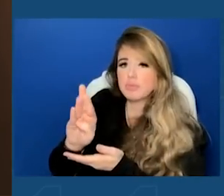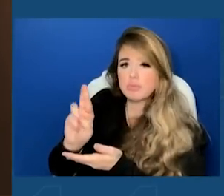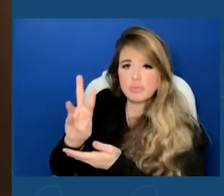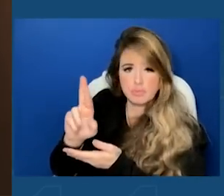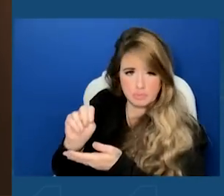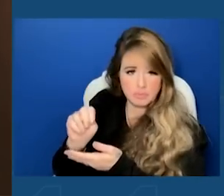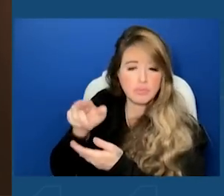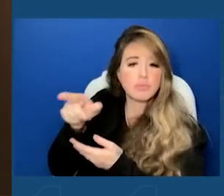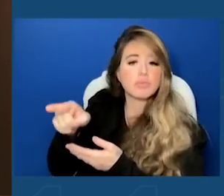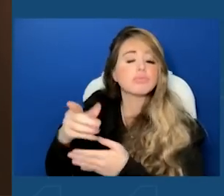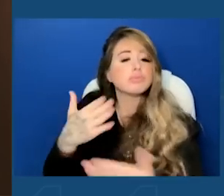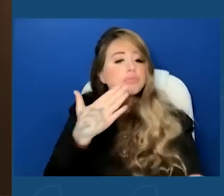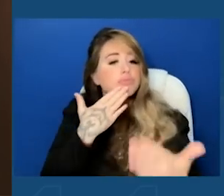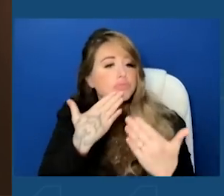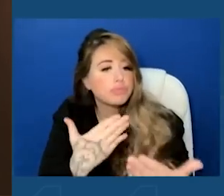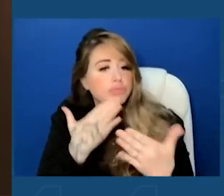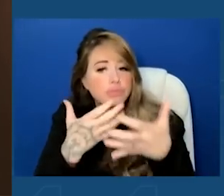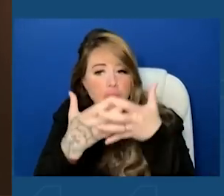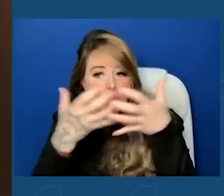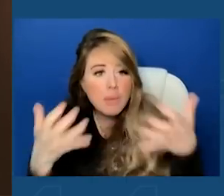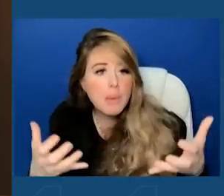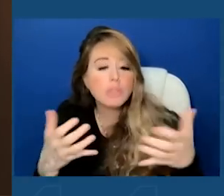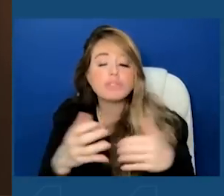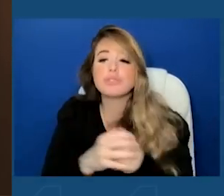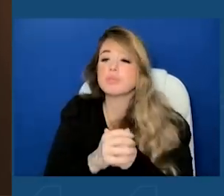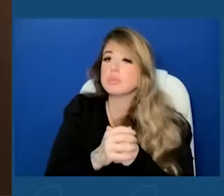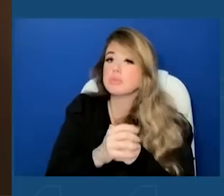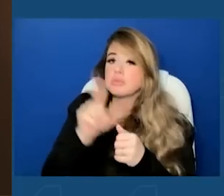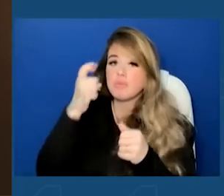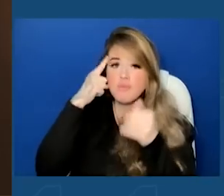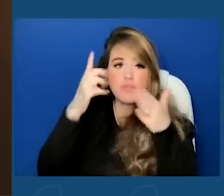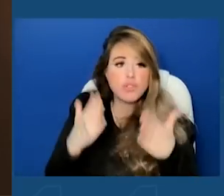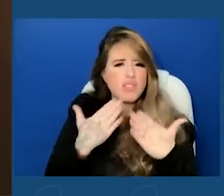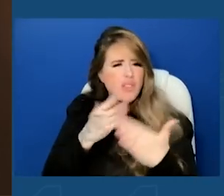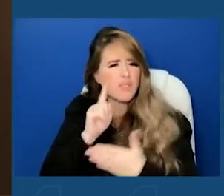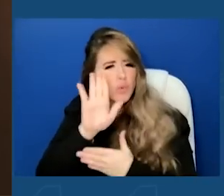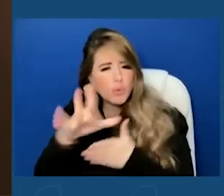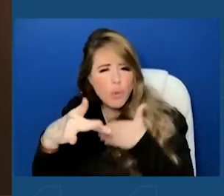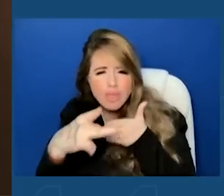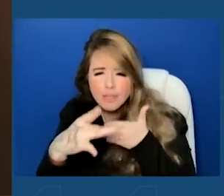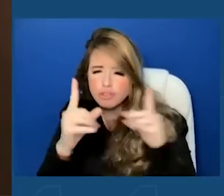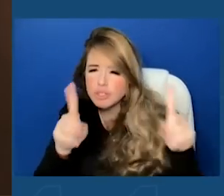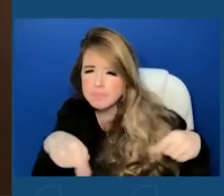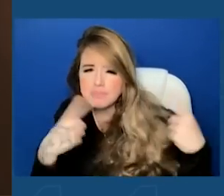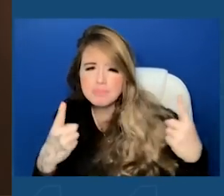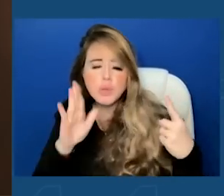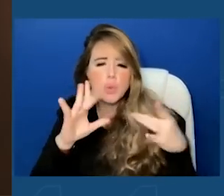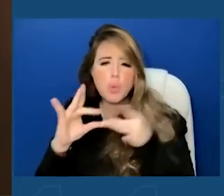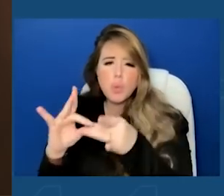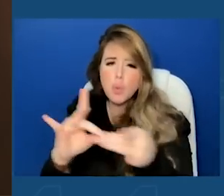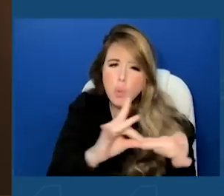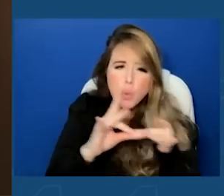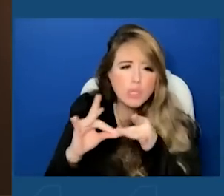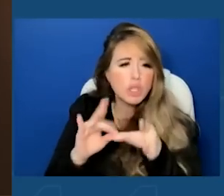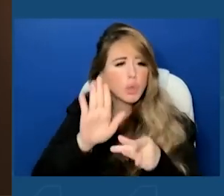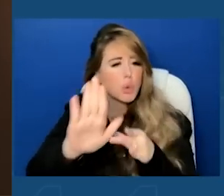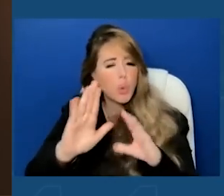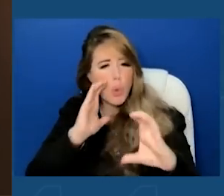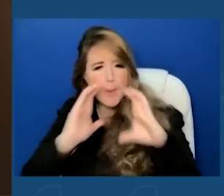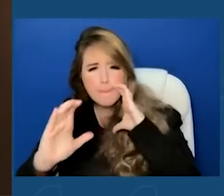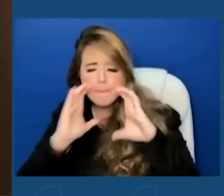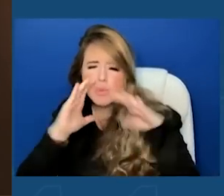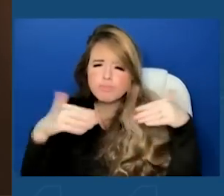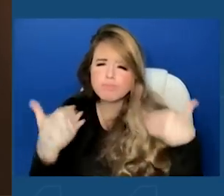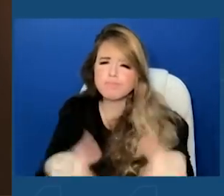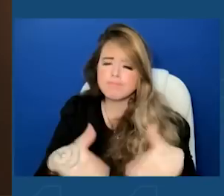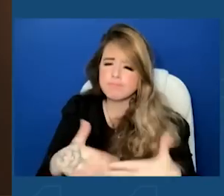Thank you very much, Governor Hochul, and thank you for your great leadership, your coordination, your communication.